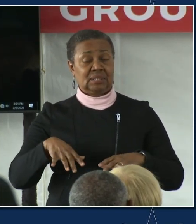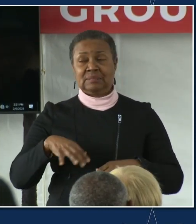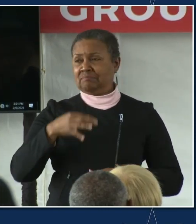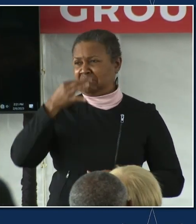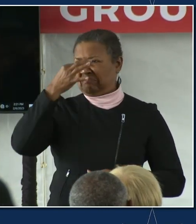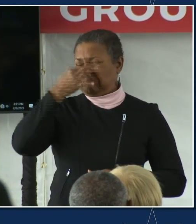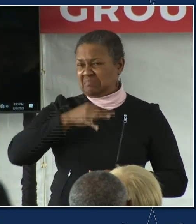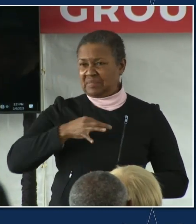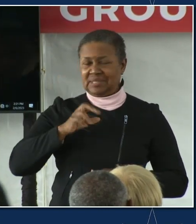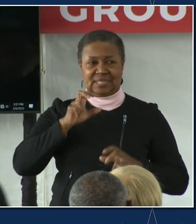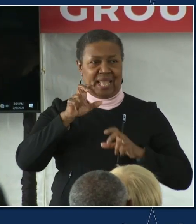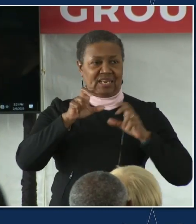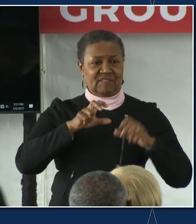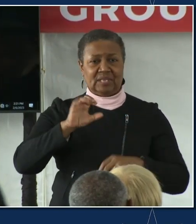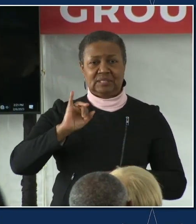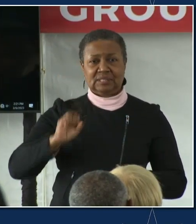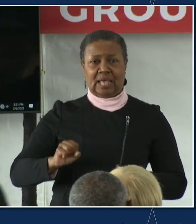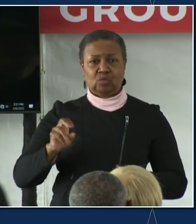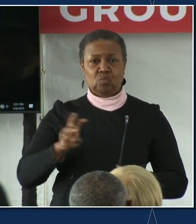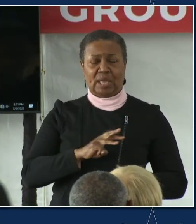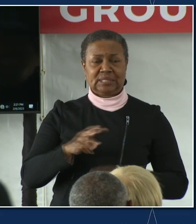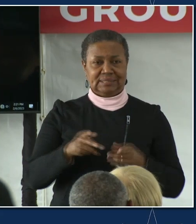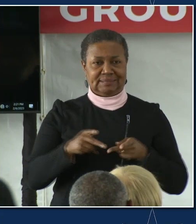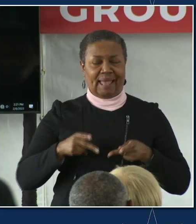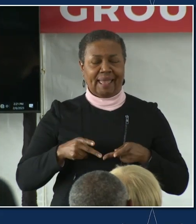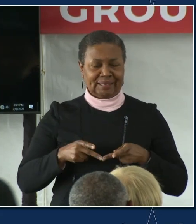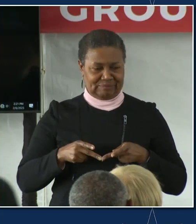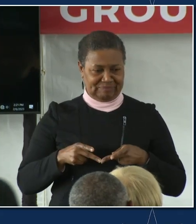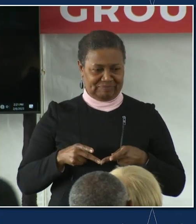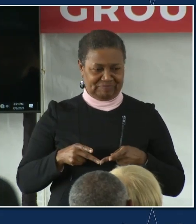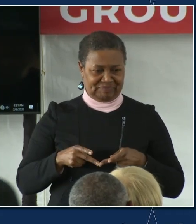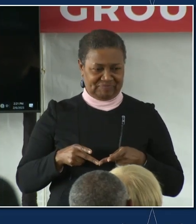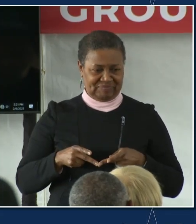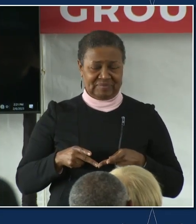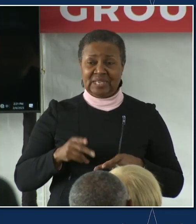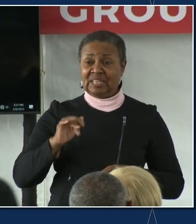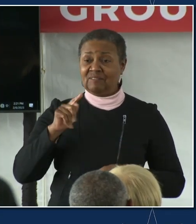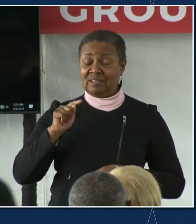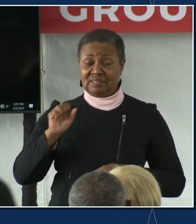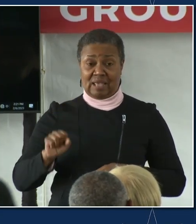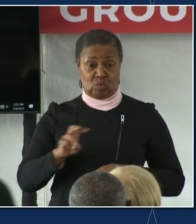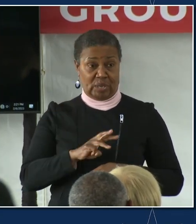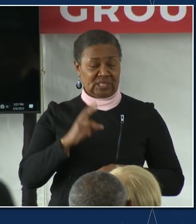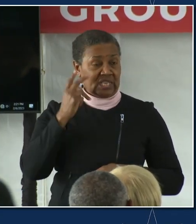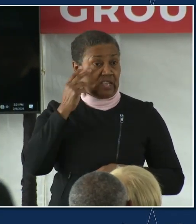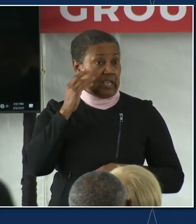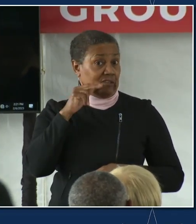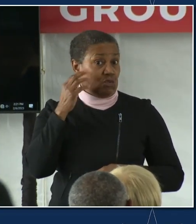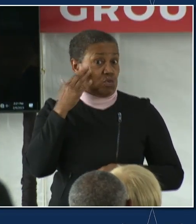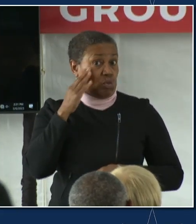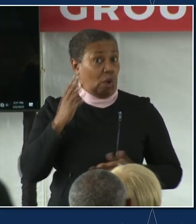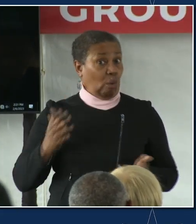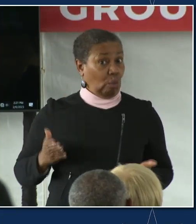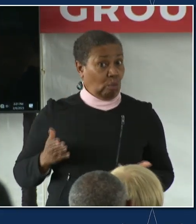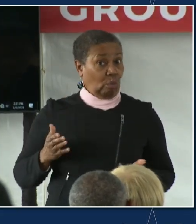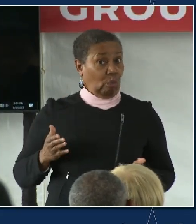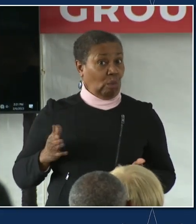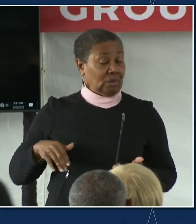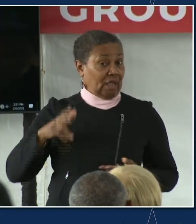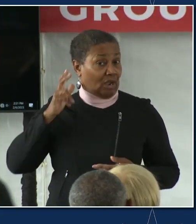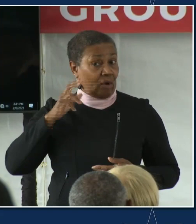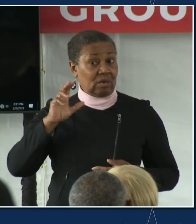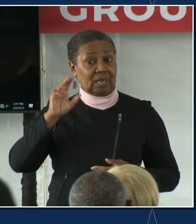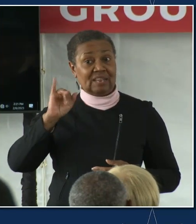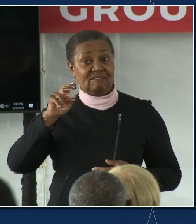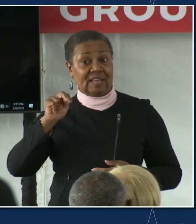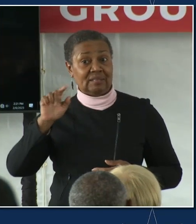near an Invest Southwest site. Yeah. Invest Southwest, in case you haven't heard about it,